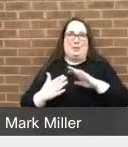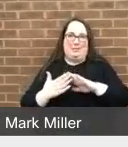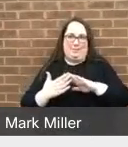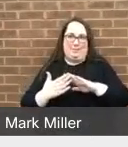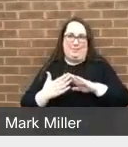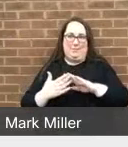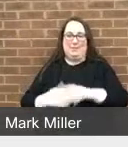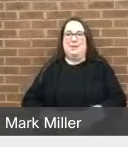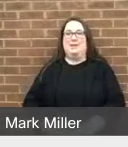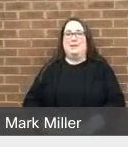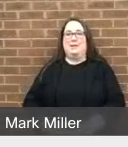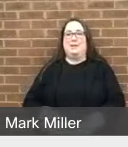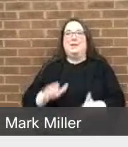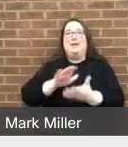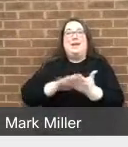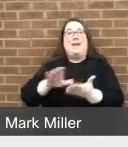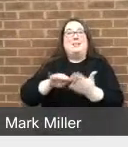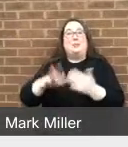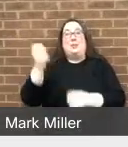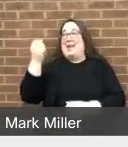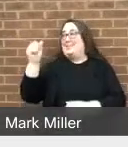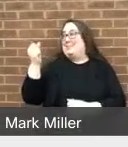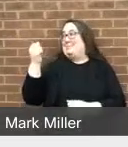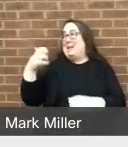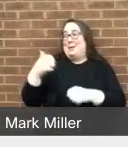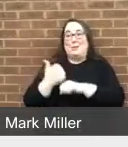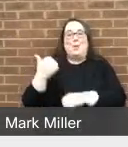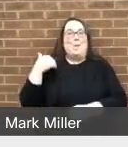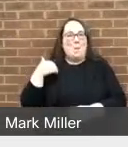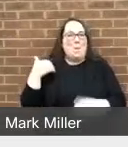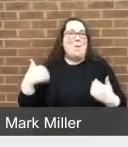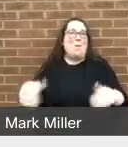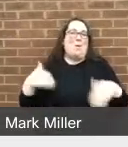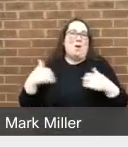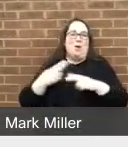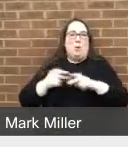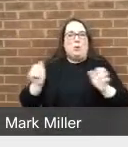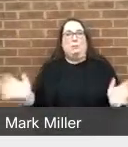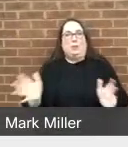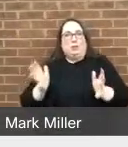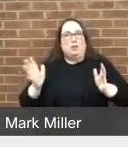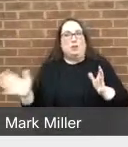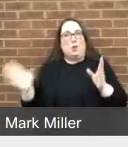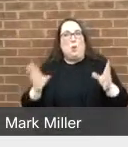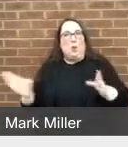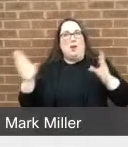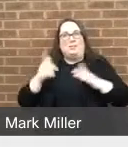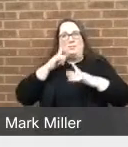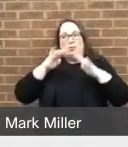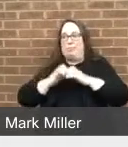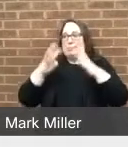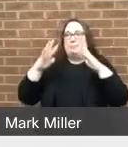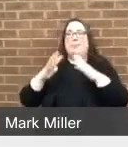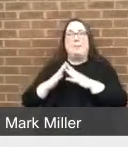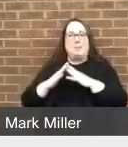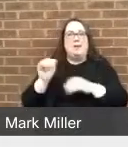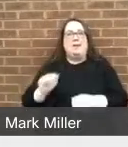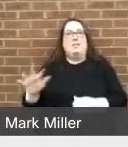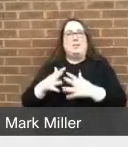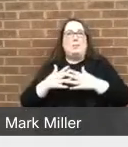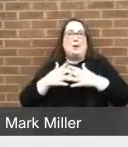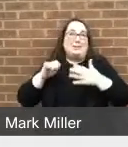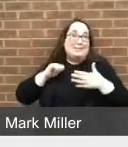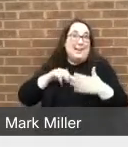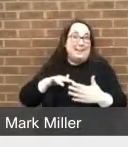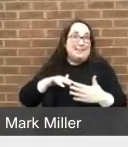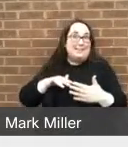college student activist, years ago, I was credited with the pushing and organizing for the establishment of Asian American Studies